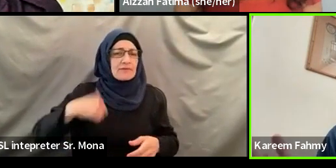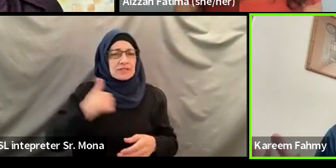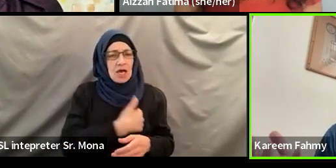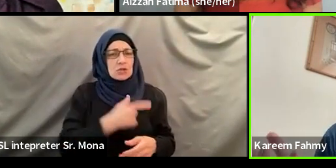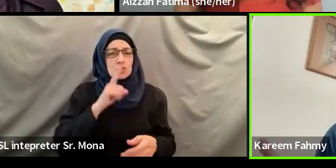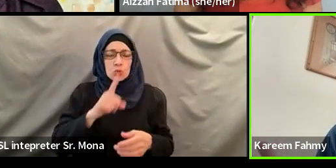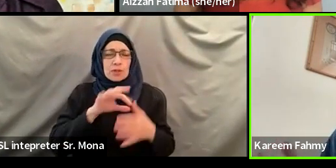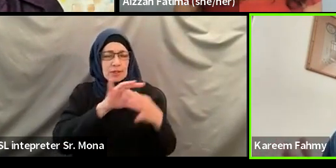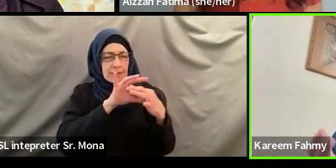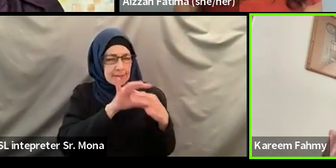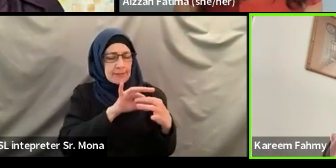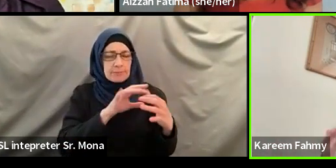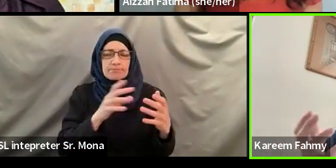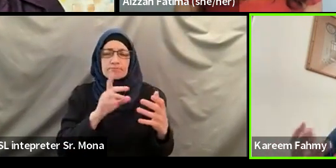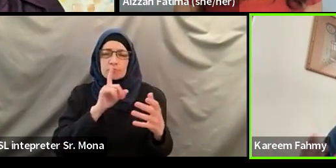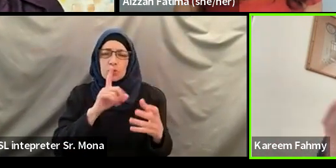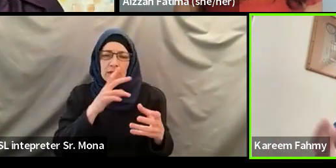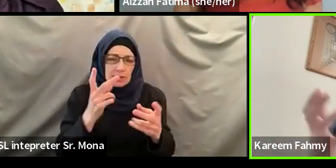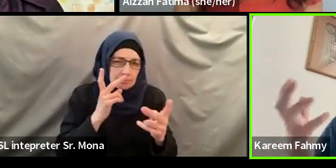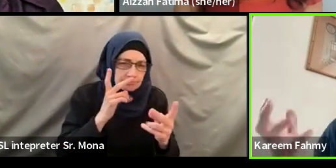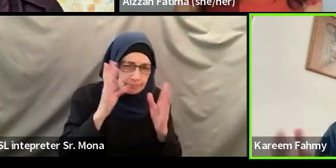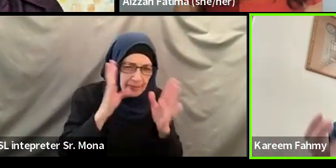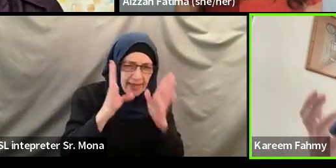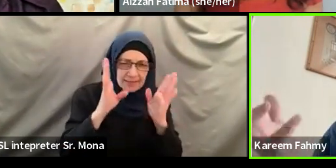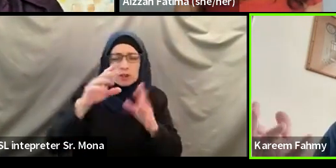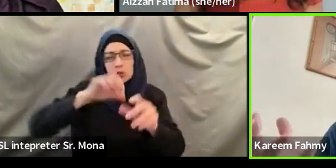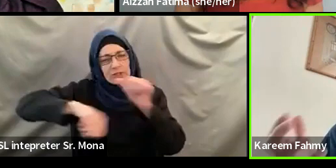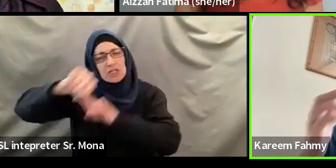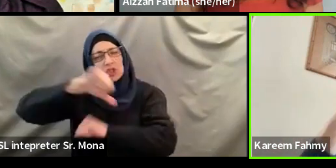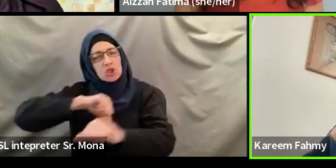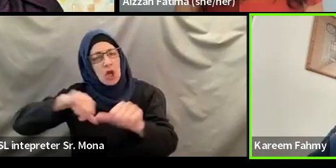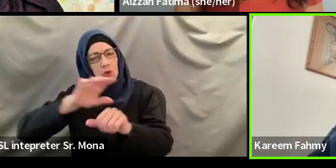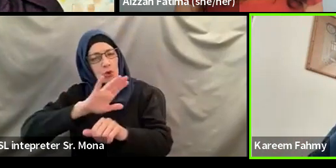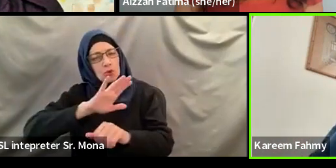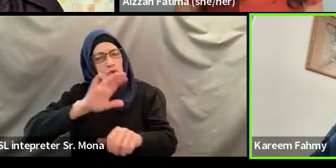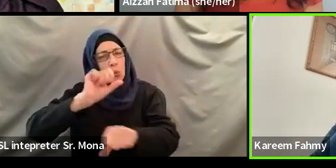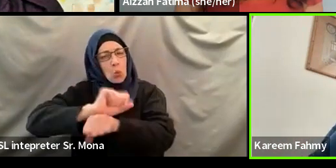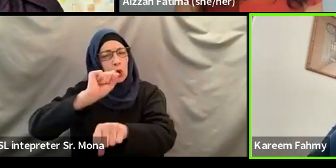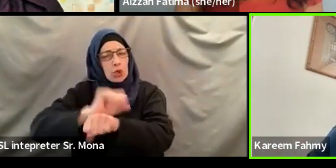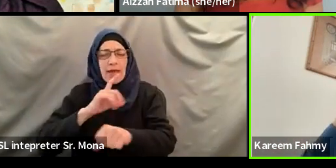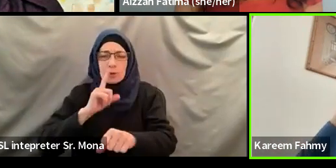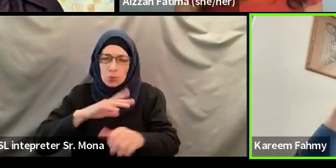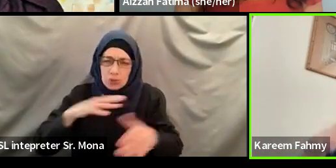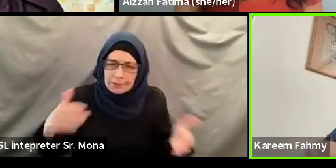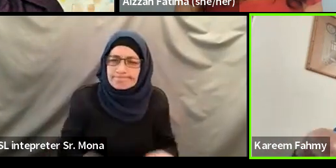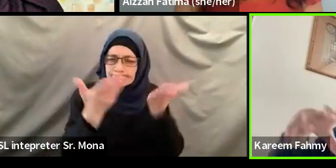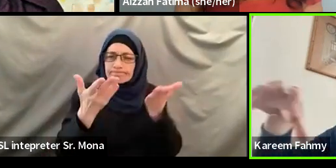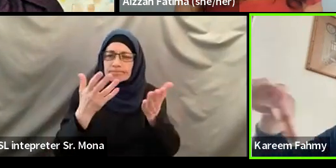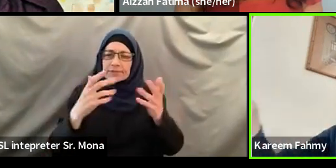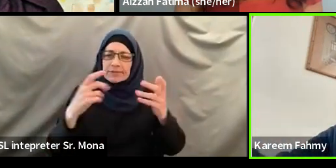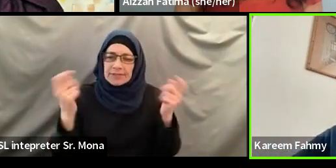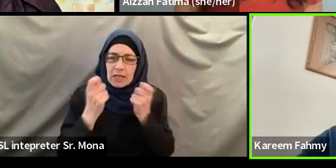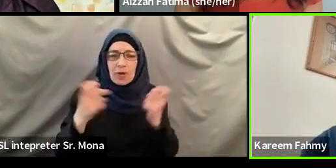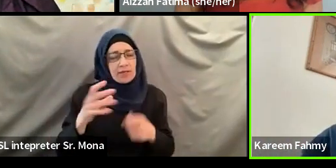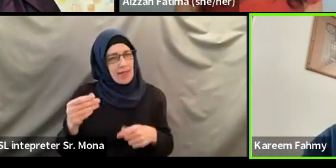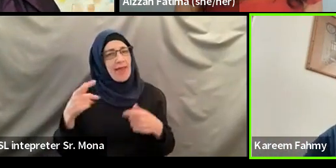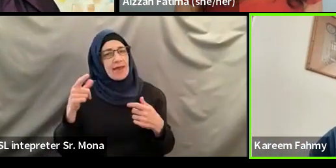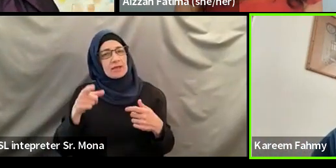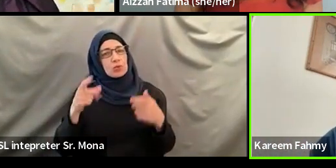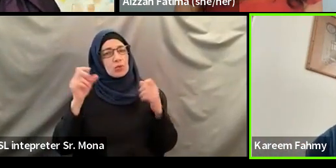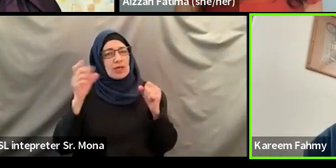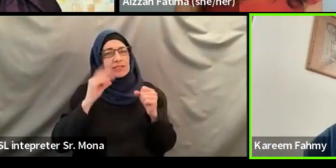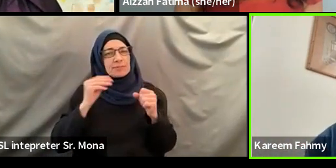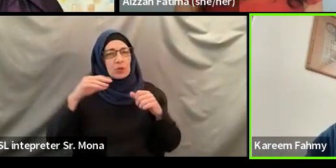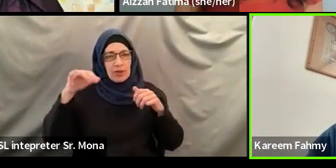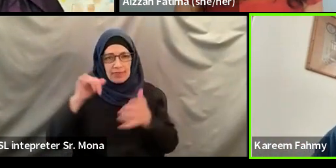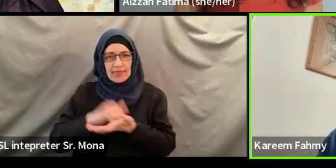and promote it and celebrate it, which I think is like happening. I know, Arti, you're really spearheading that a lot here in Chicago. And, you know,